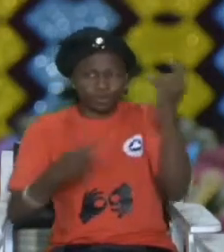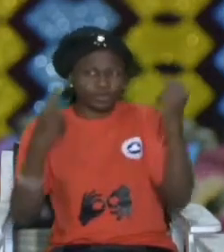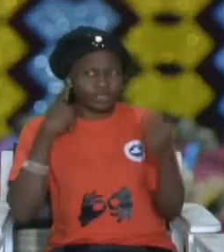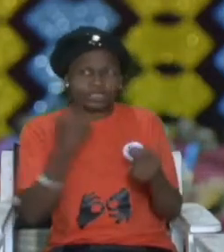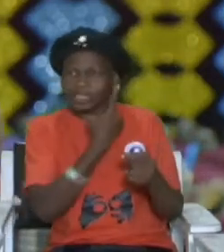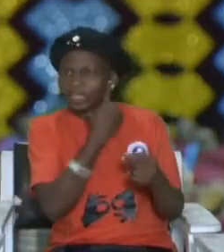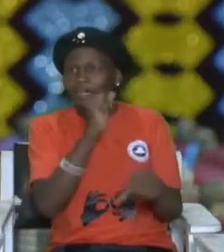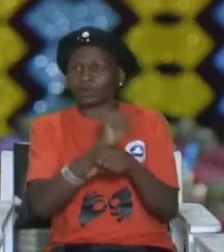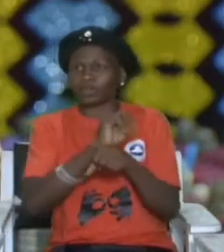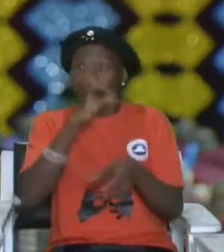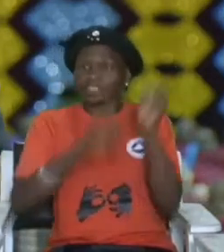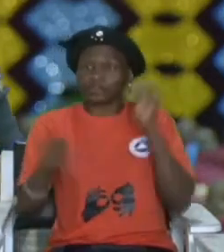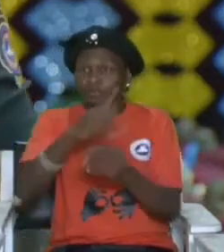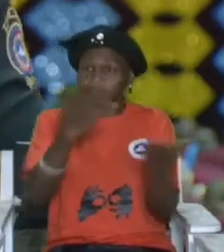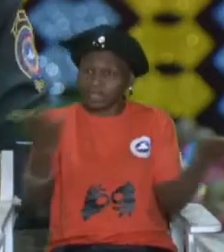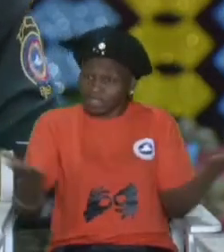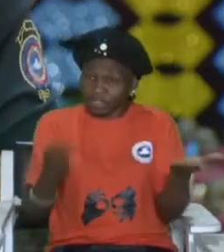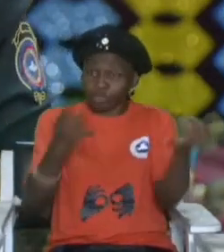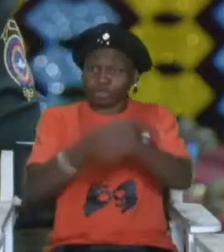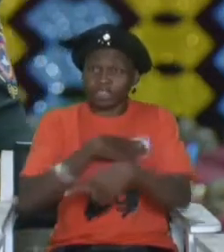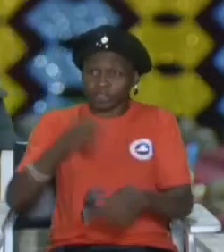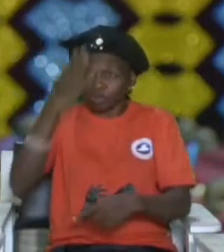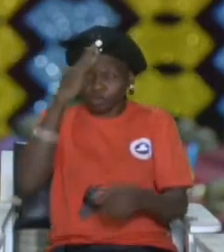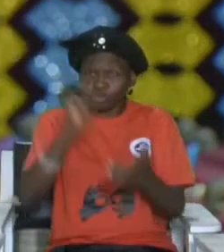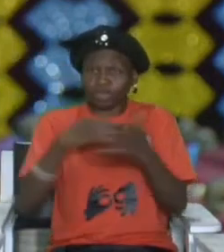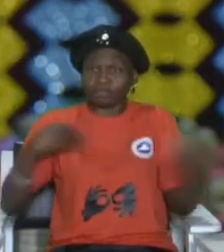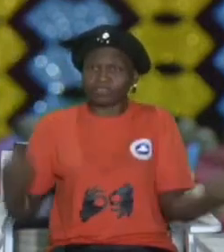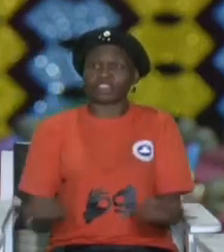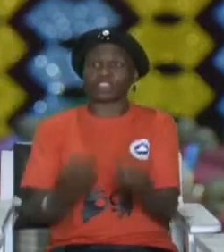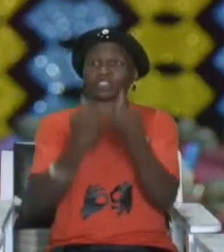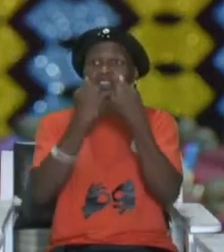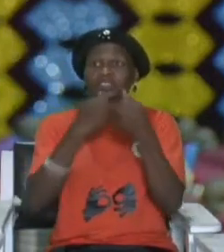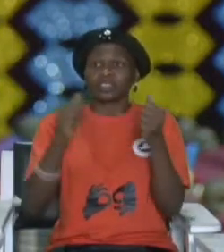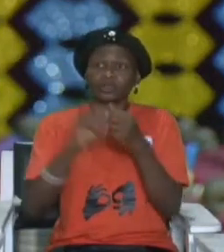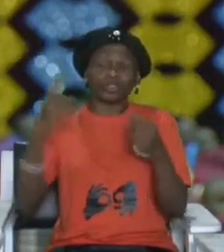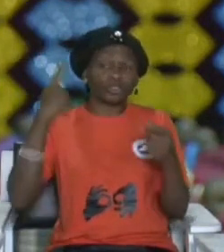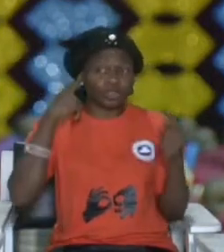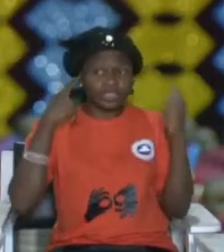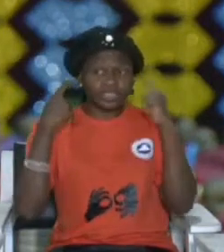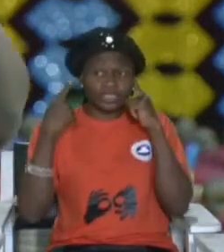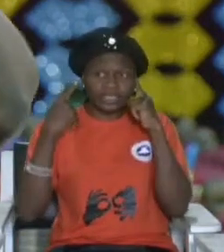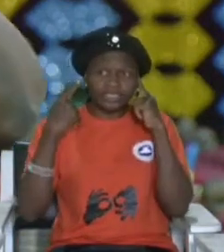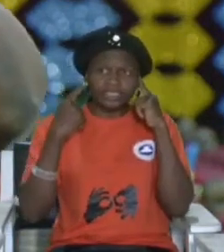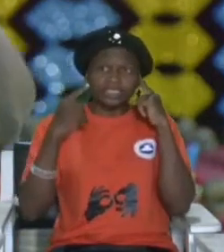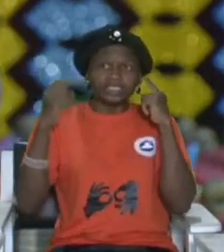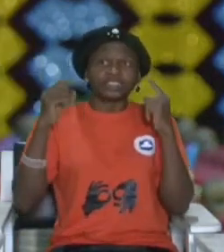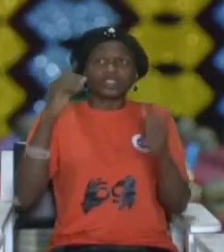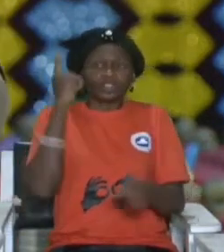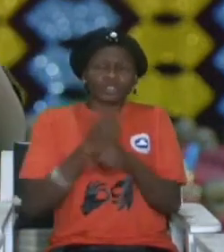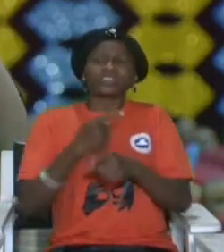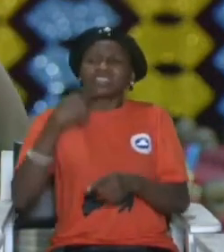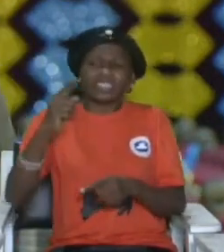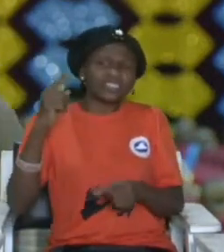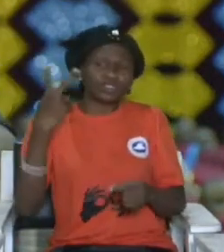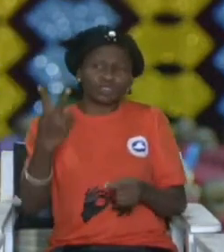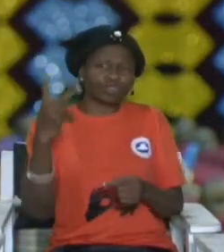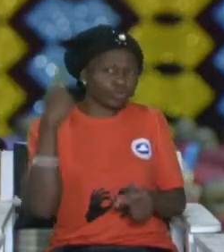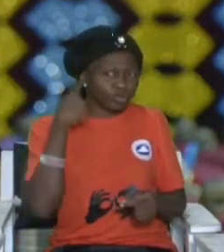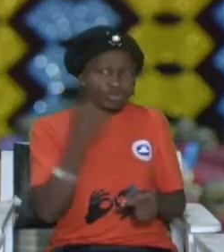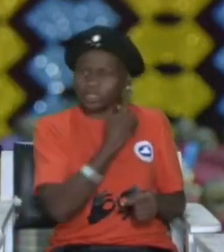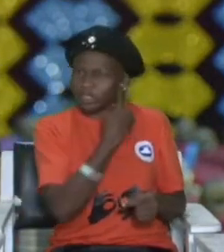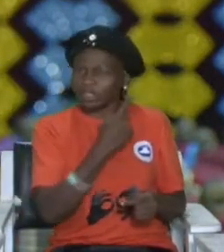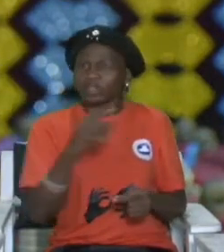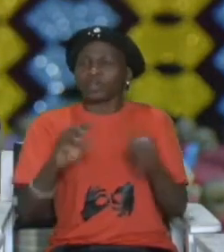working. If you are in this house today and you know you have a challenge with your hearing, just stir those two ears. God